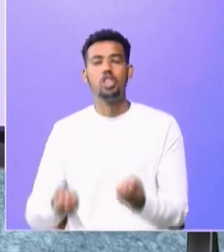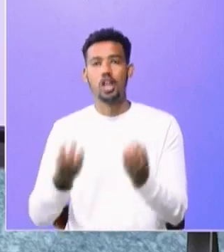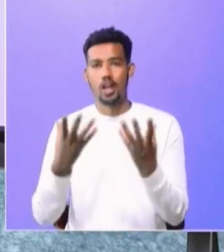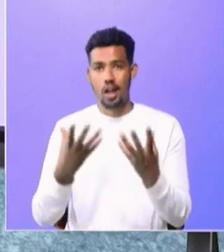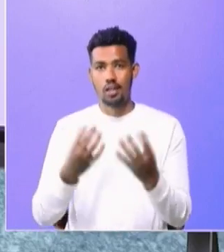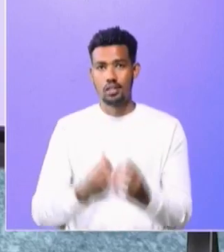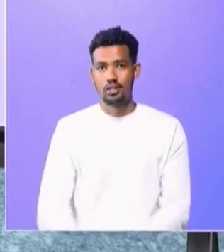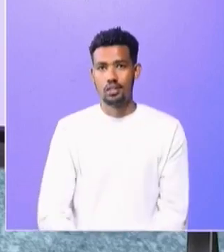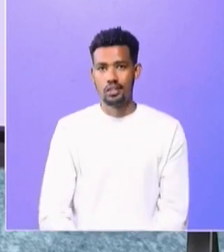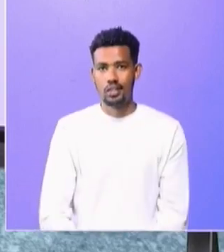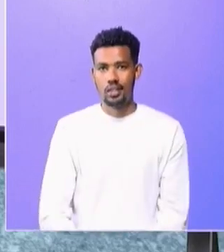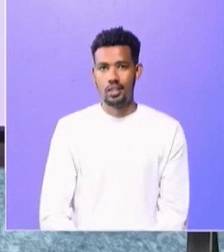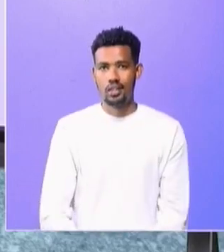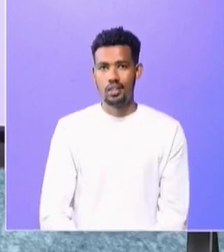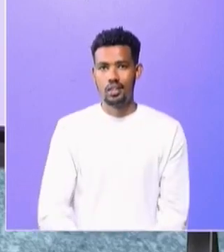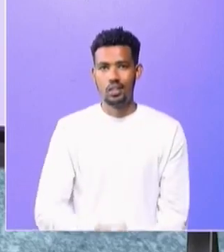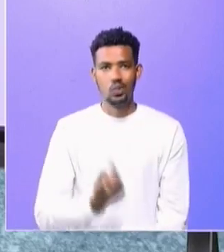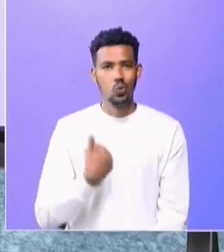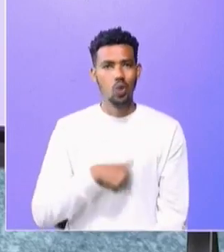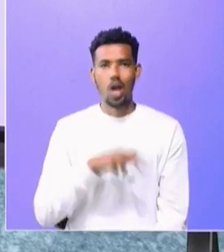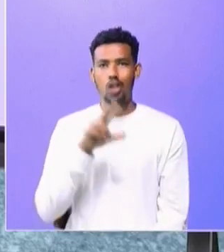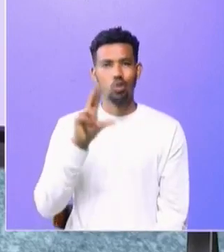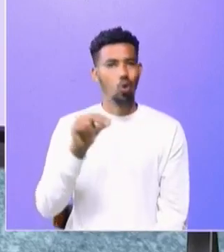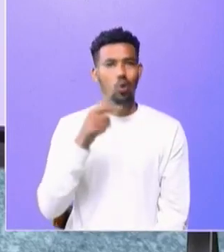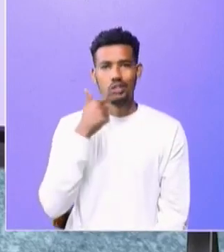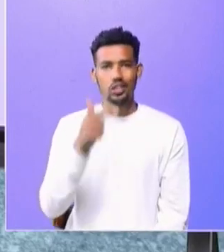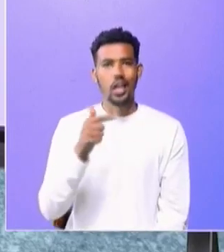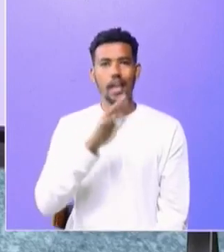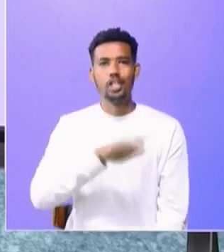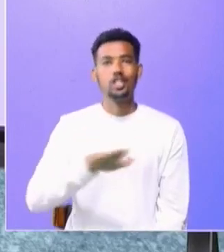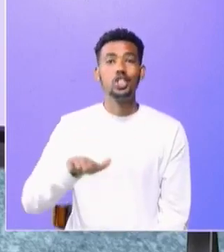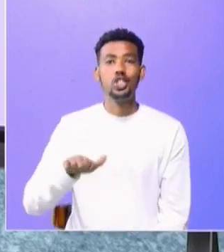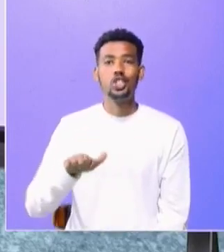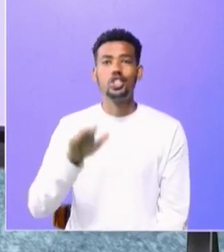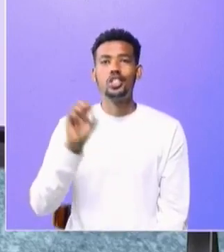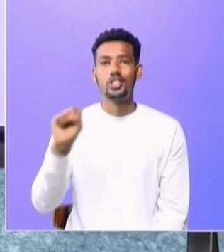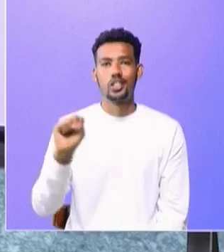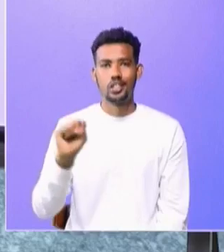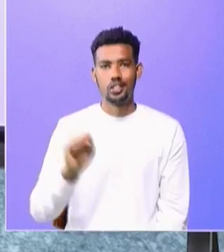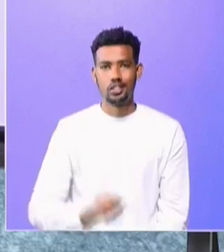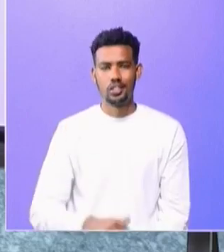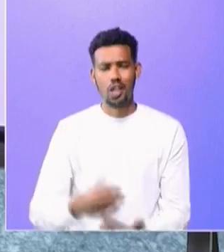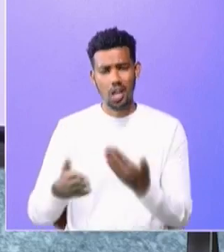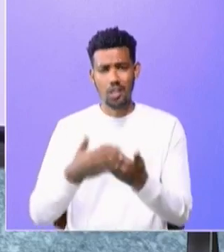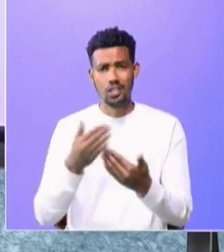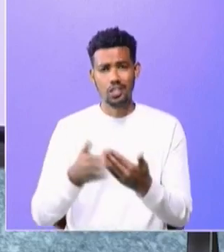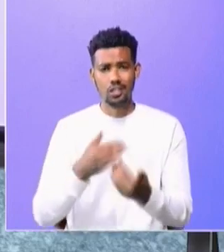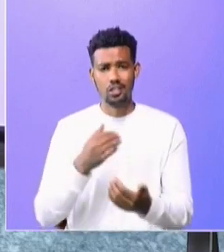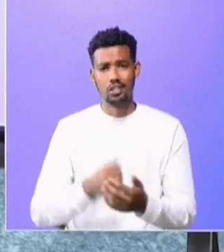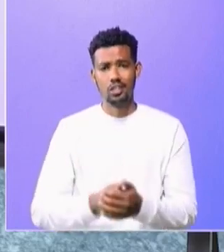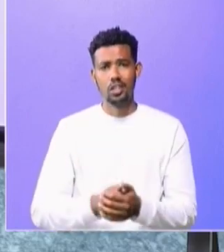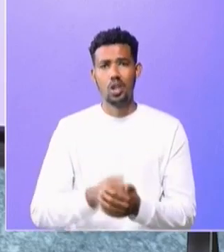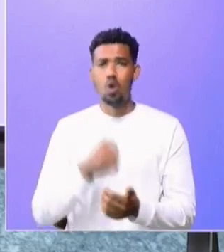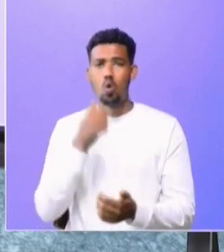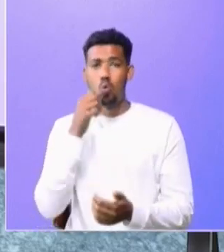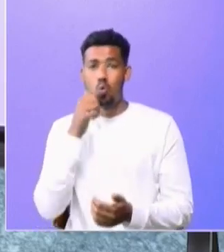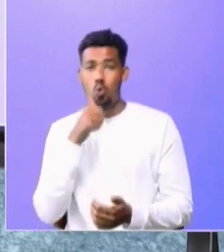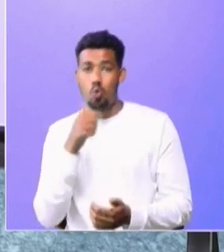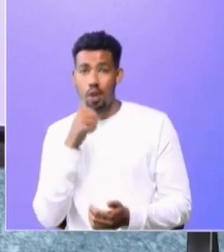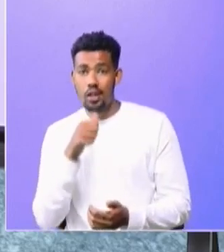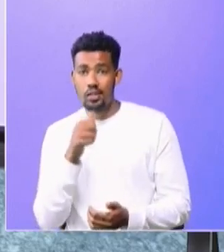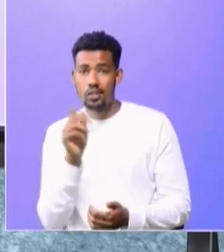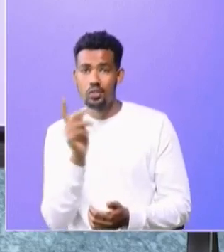saying childs. Easily, child, children, woman,